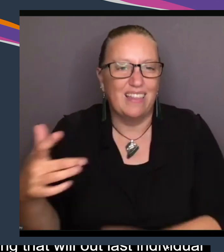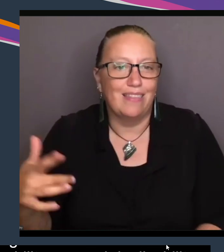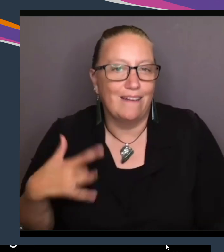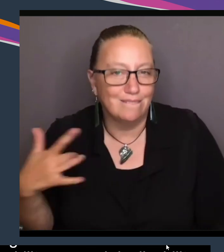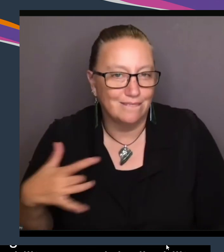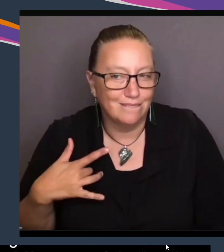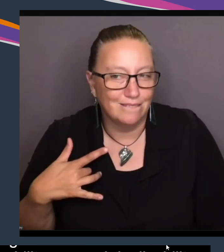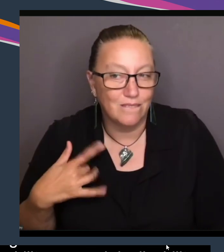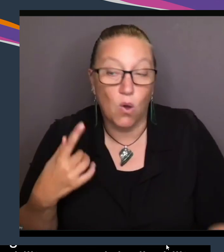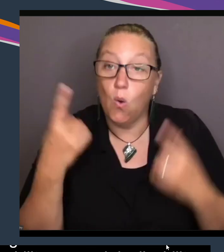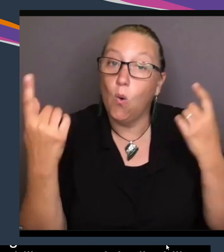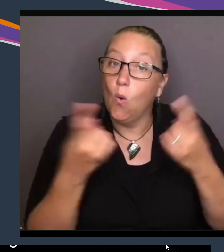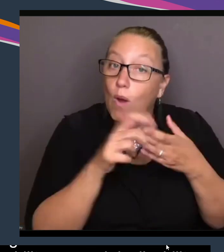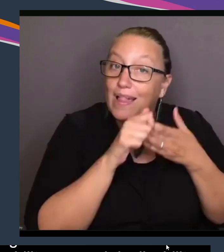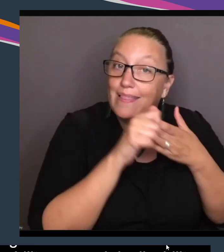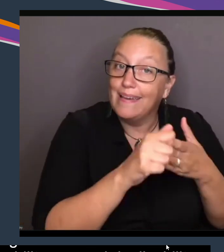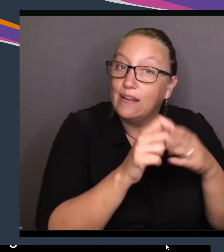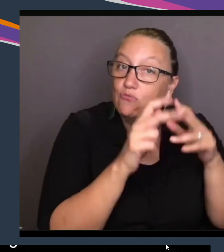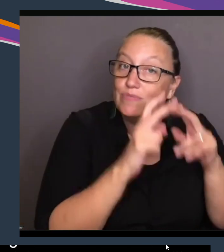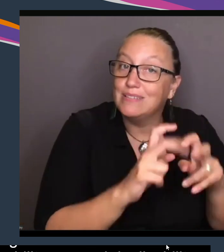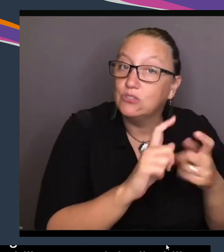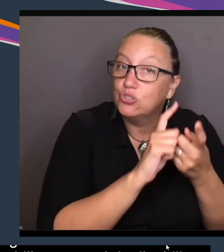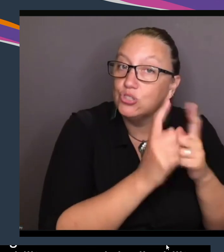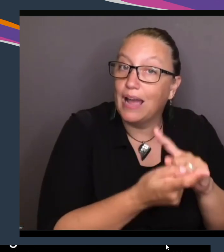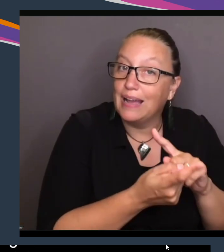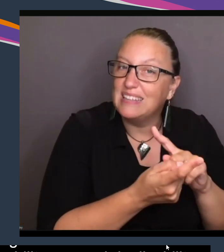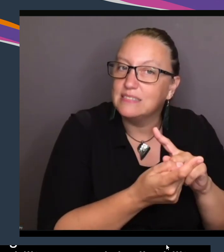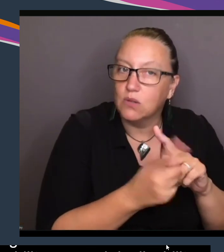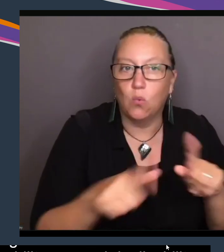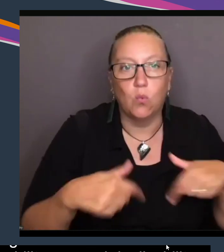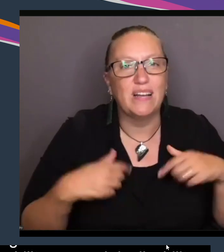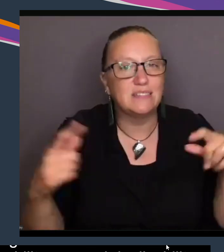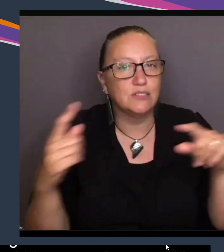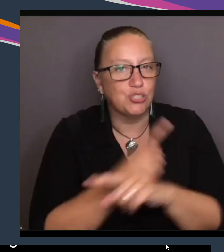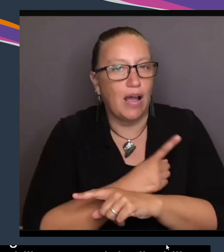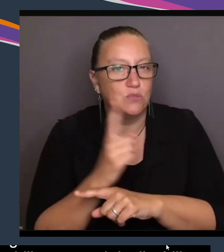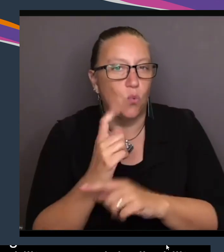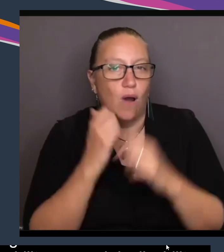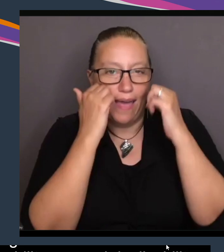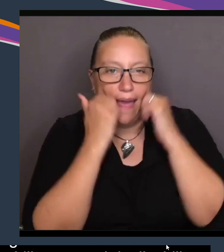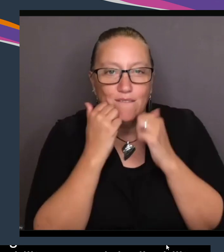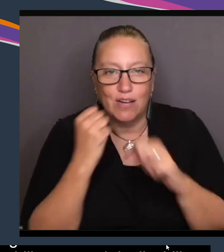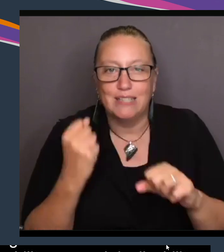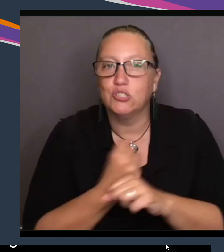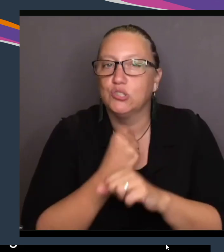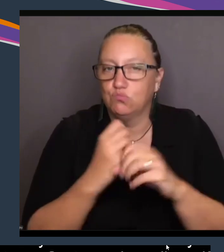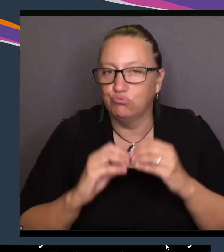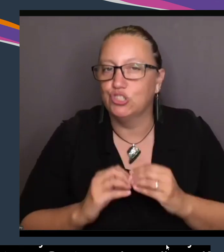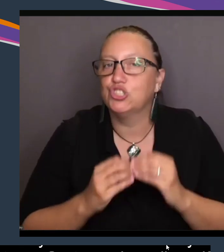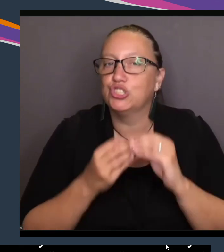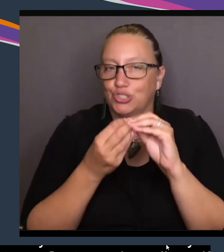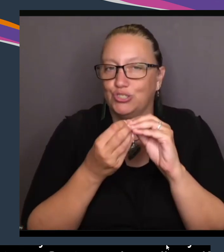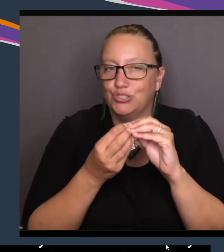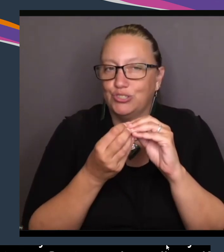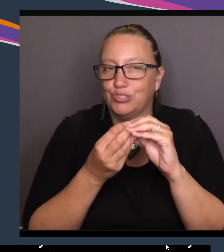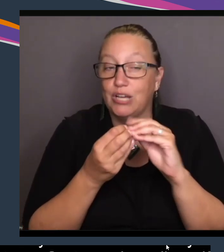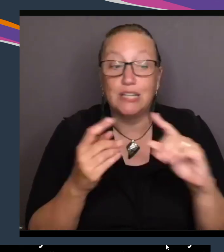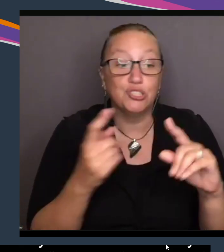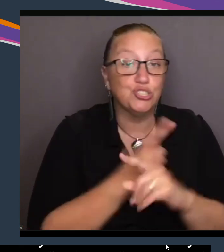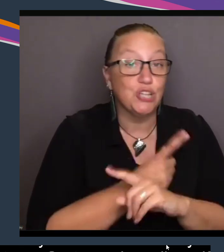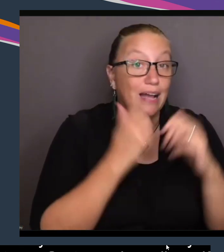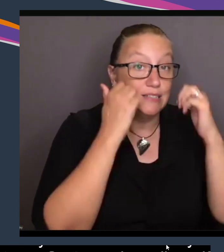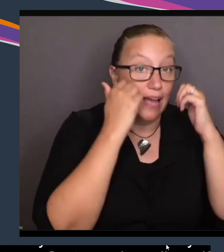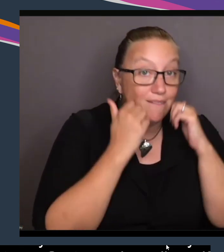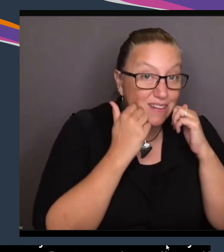leads research, we change what evidence is produced. If we change the evidence, we change the decisions